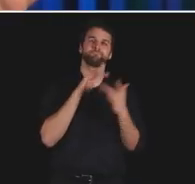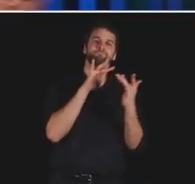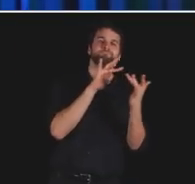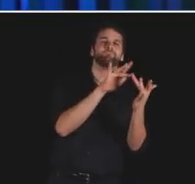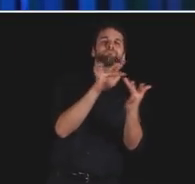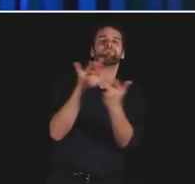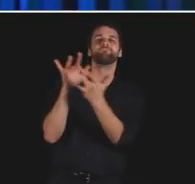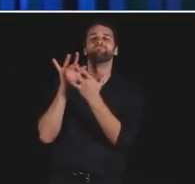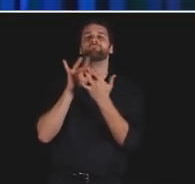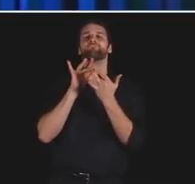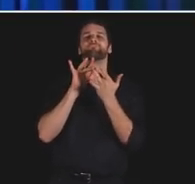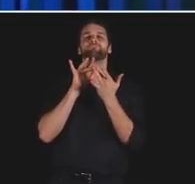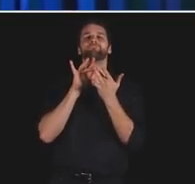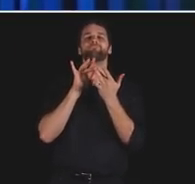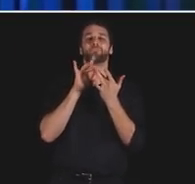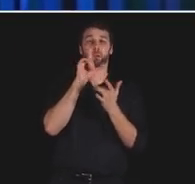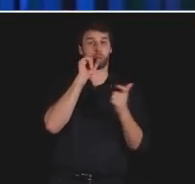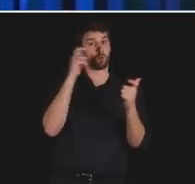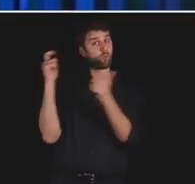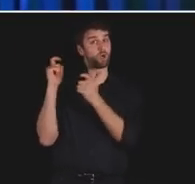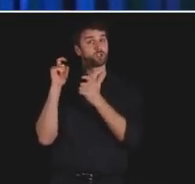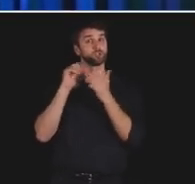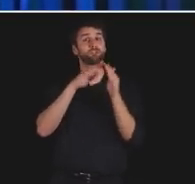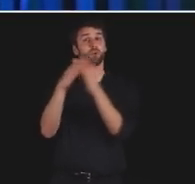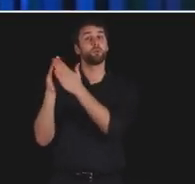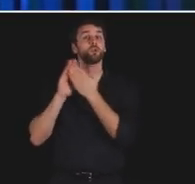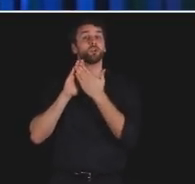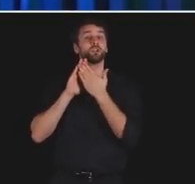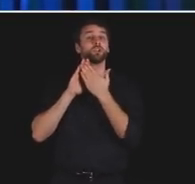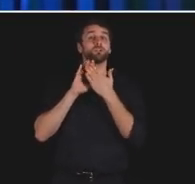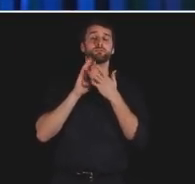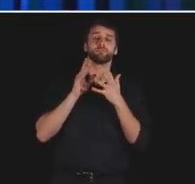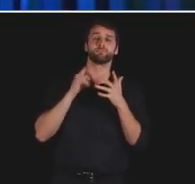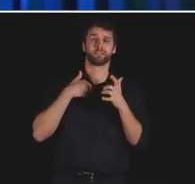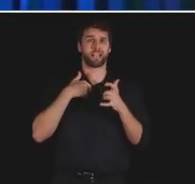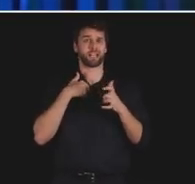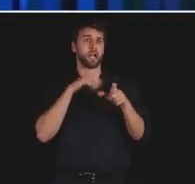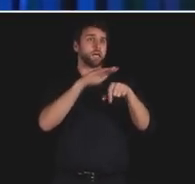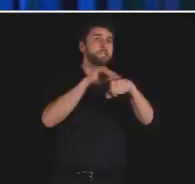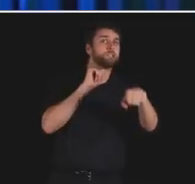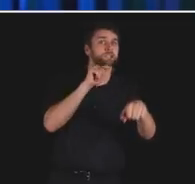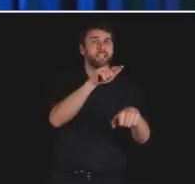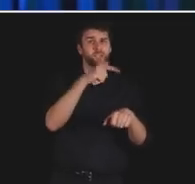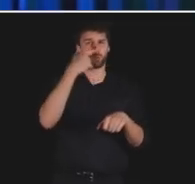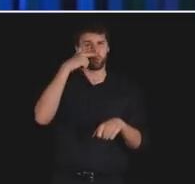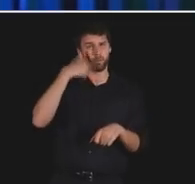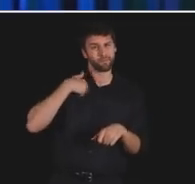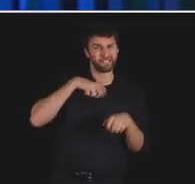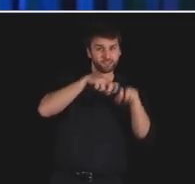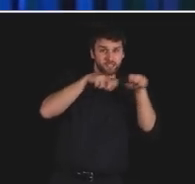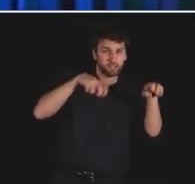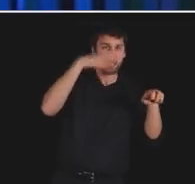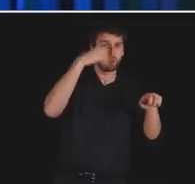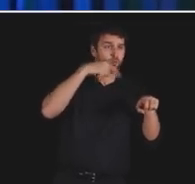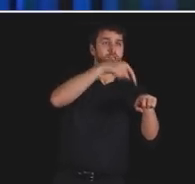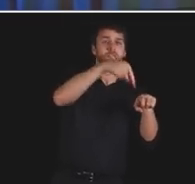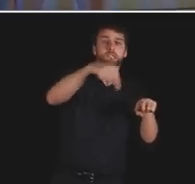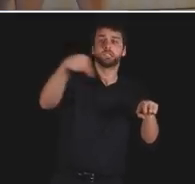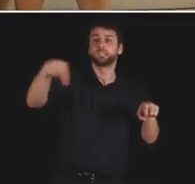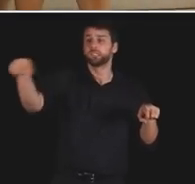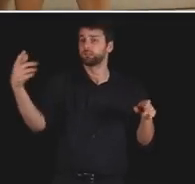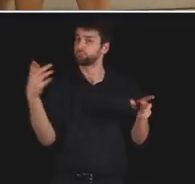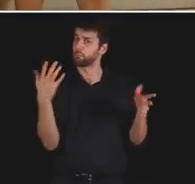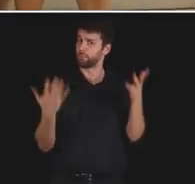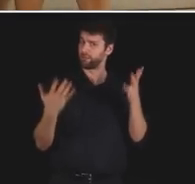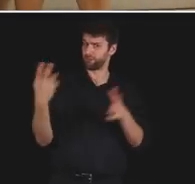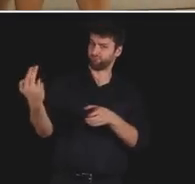and essentially called them all up and said, hey, I'm doing a big year. Can I come sleep on your couch for a few days? And do you want to do some bird watching? So